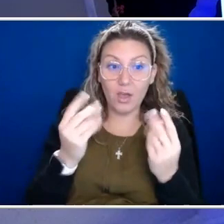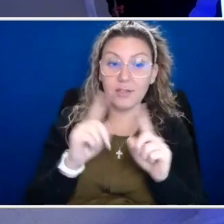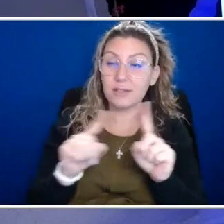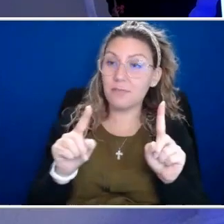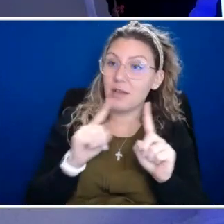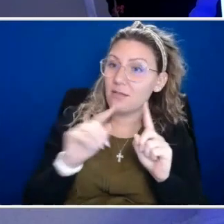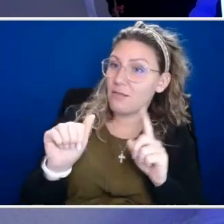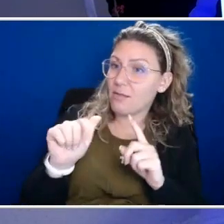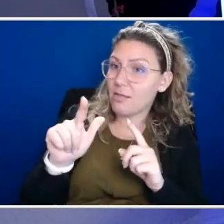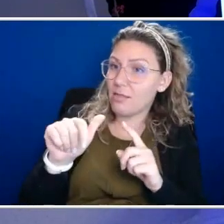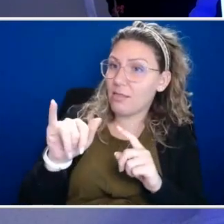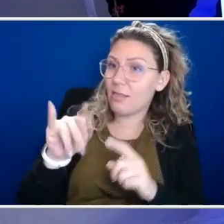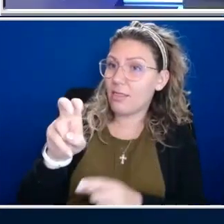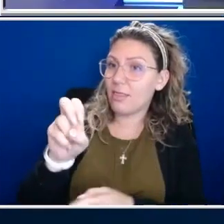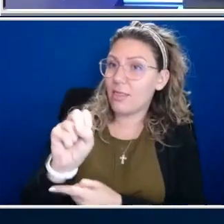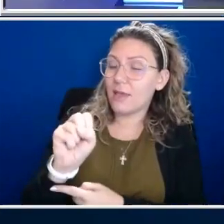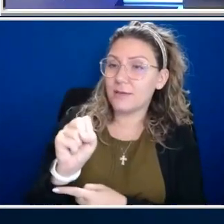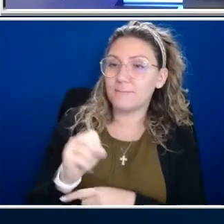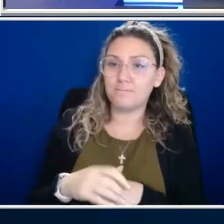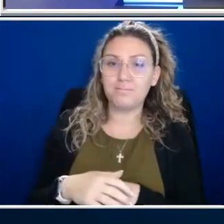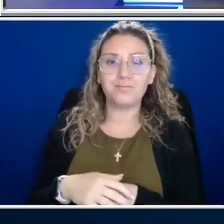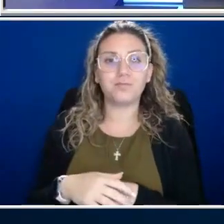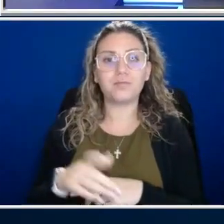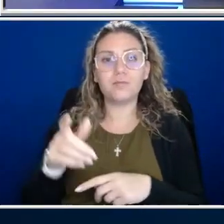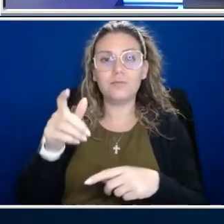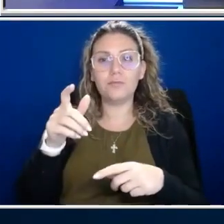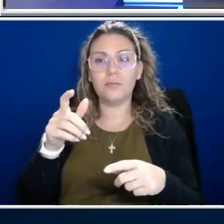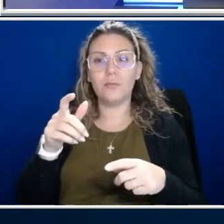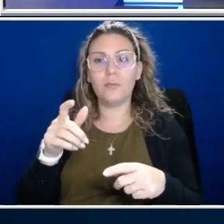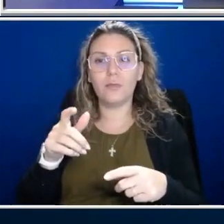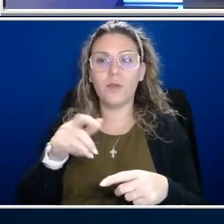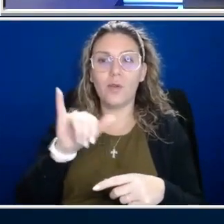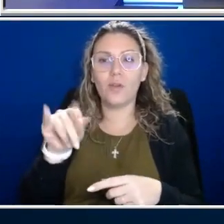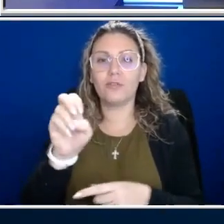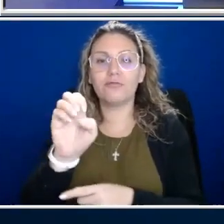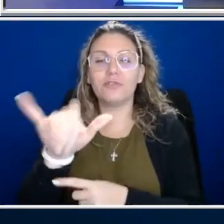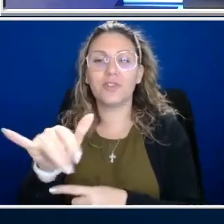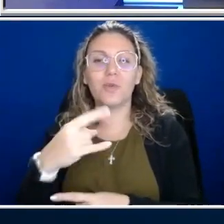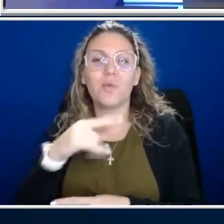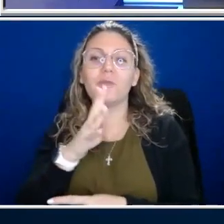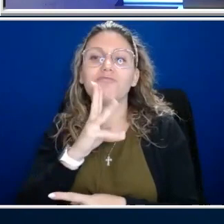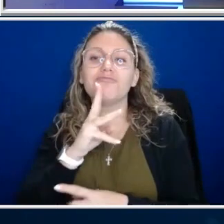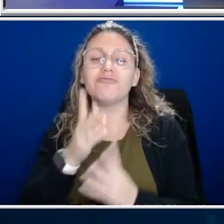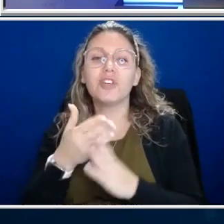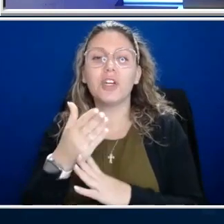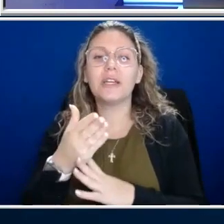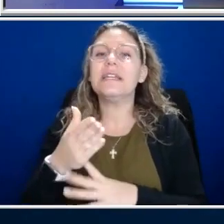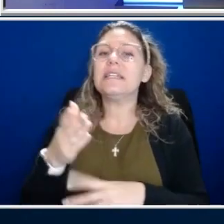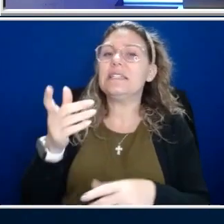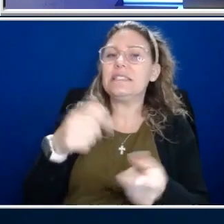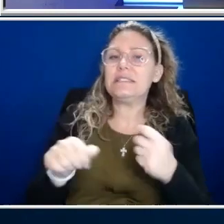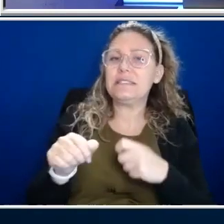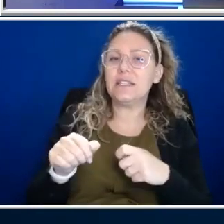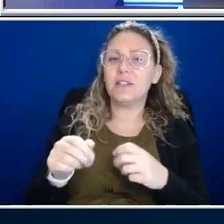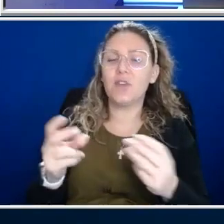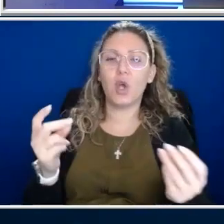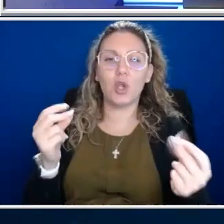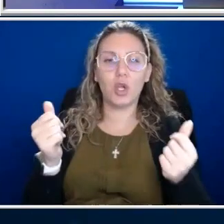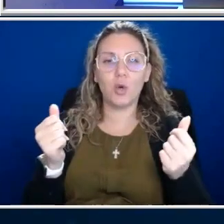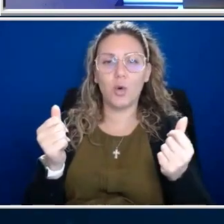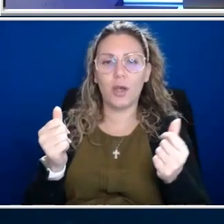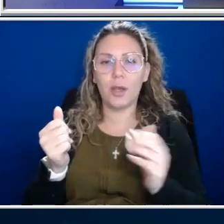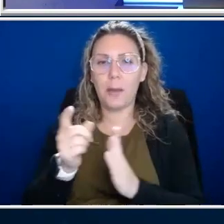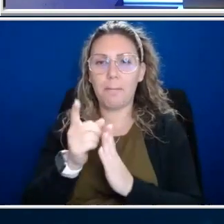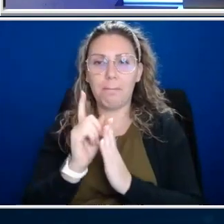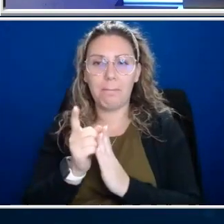Alexis, Yeah. instead of Joey final, and I are just talking through it. No, instead of, if you would just do like a quick minute long, for